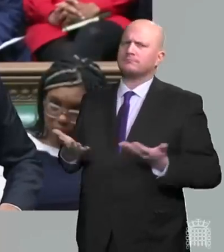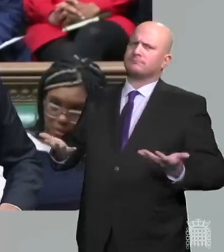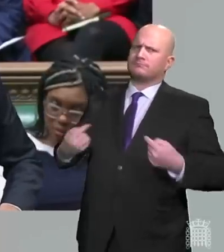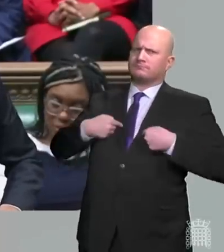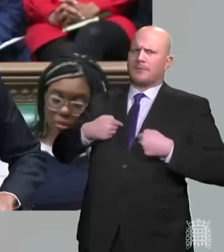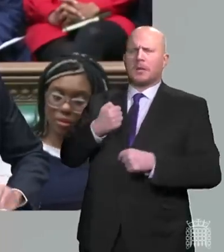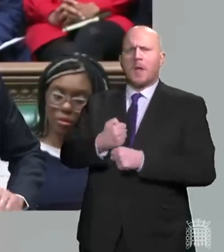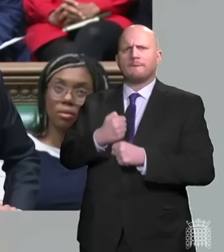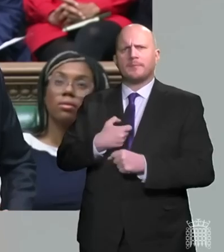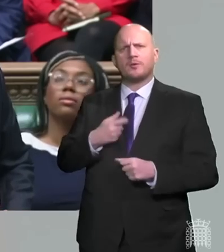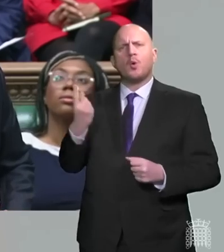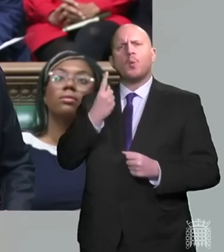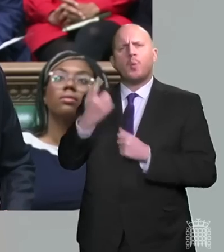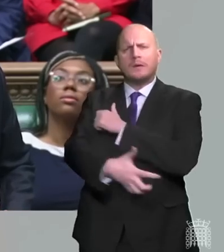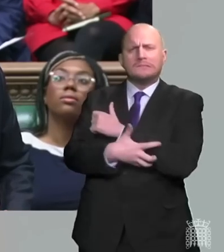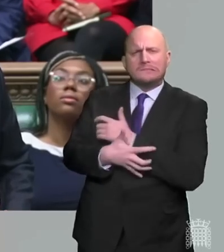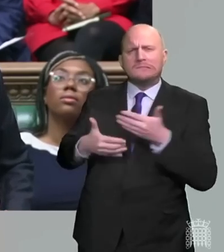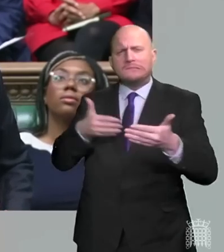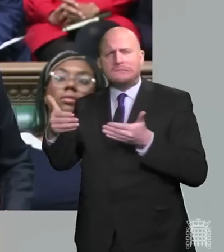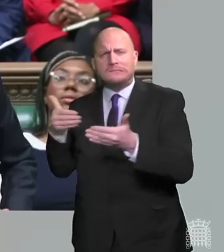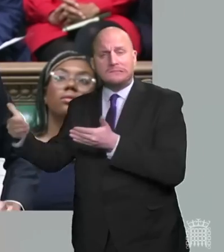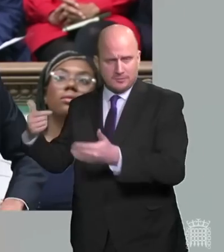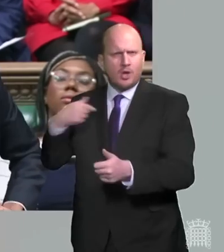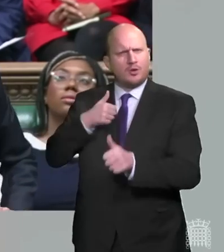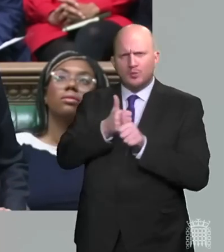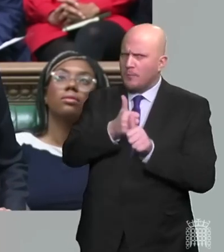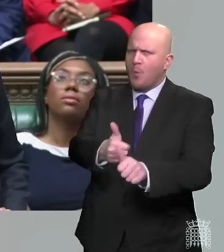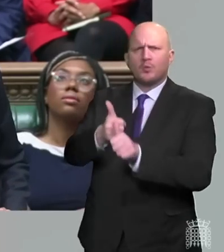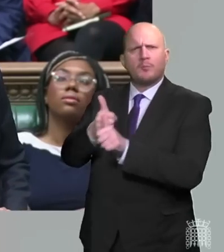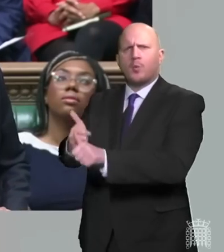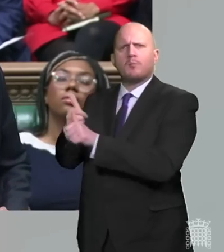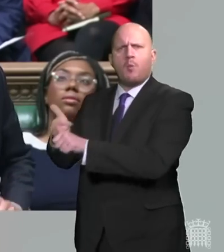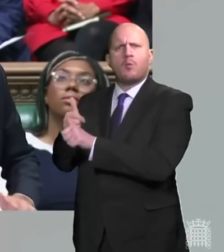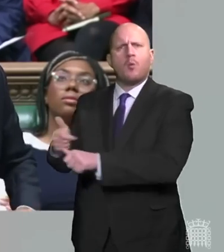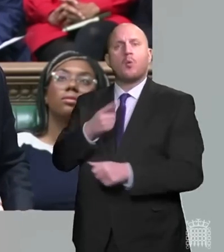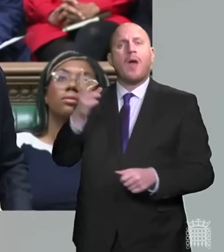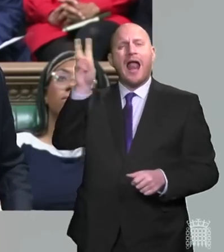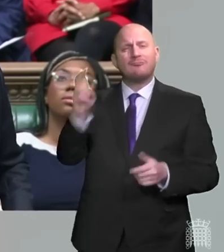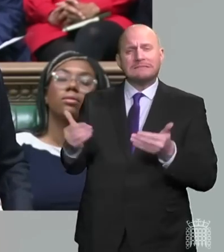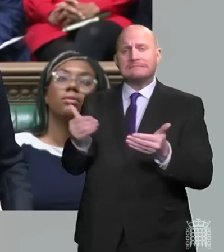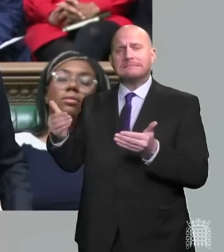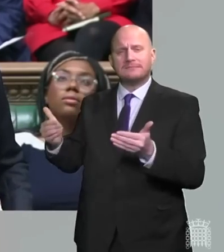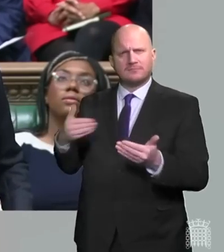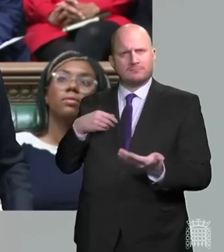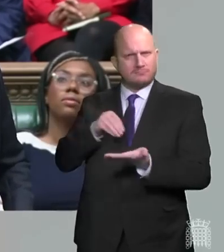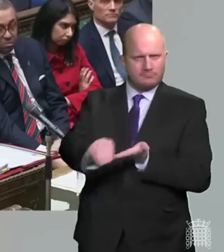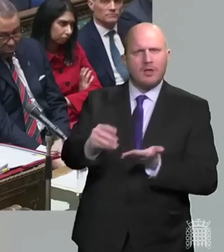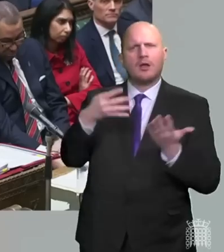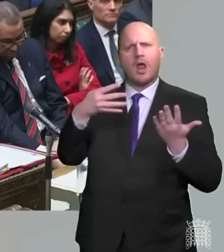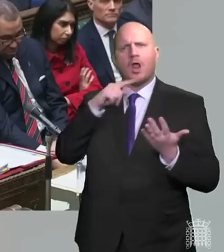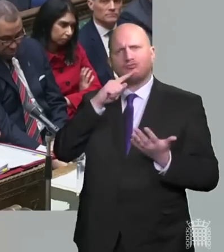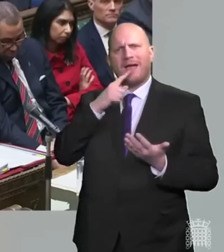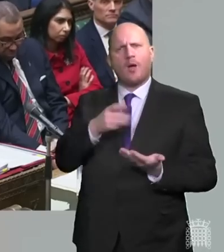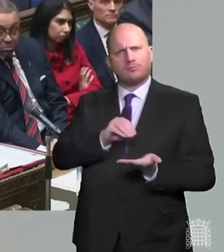our society. Just this winter, helping all families £900 with their energy bills, raising the national living wage to